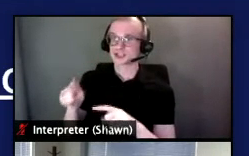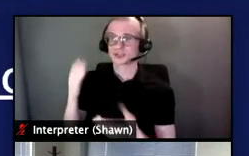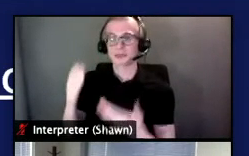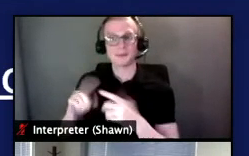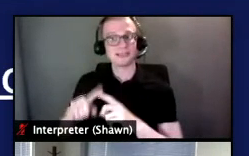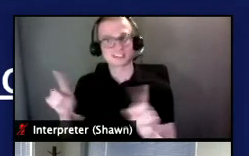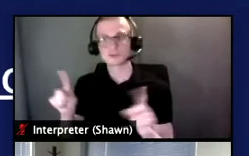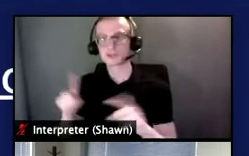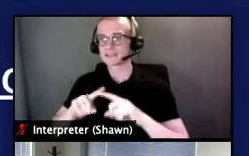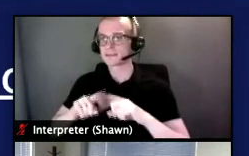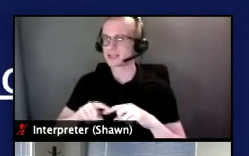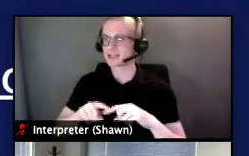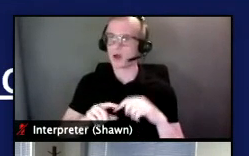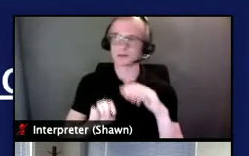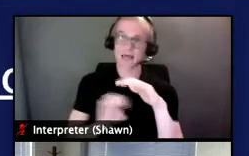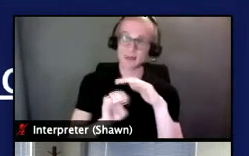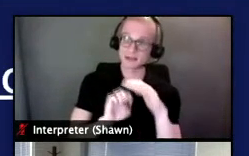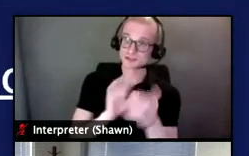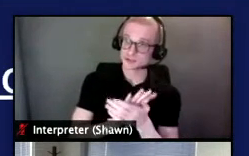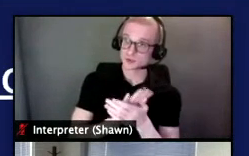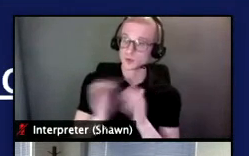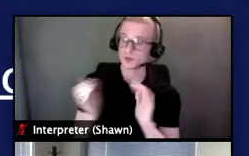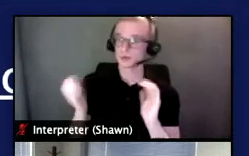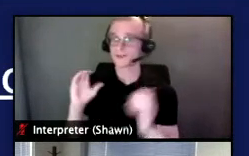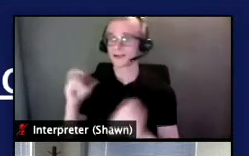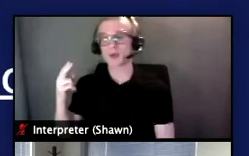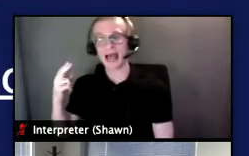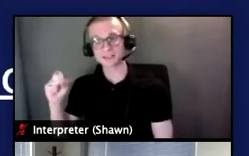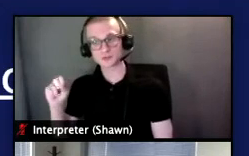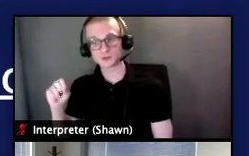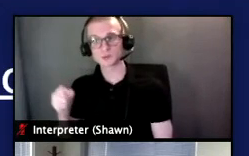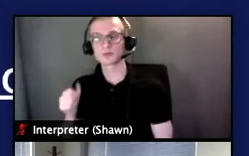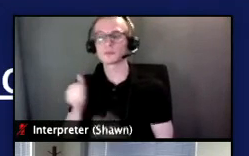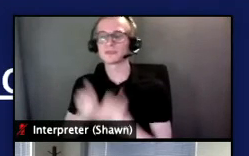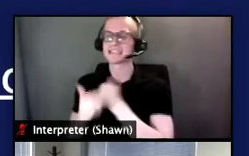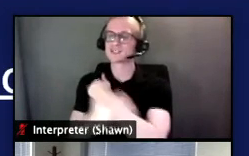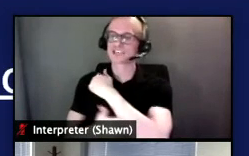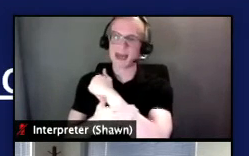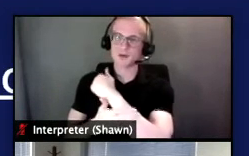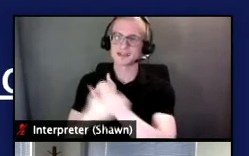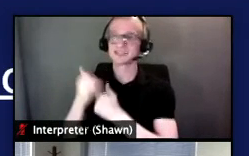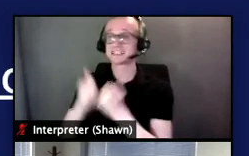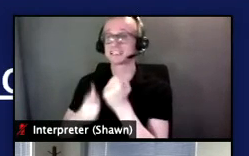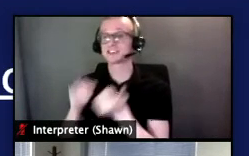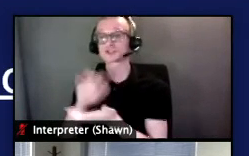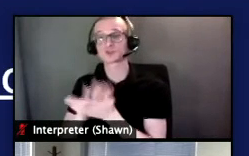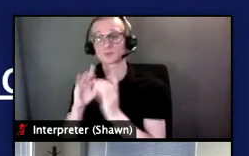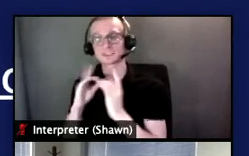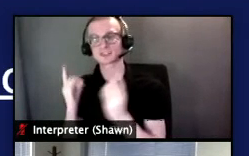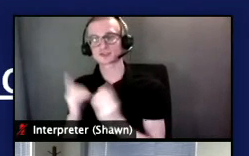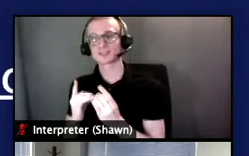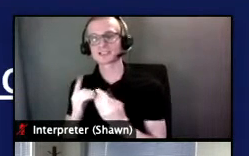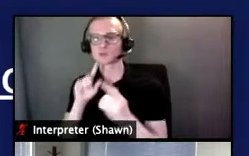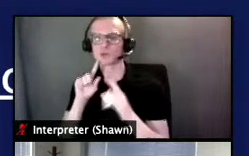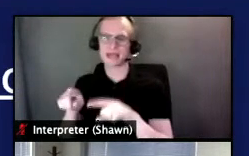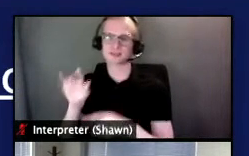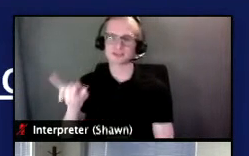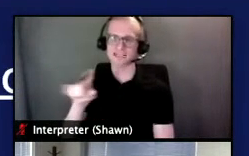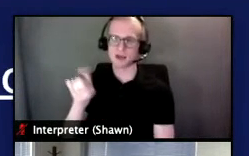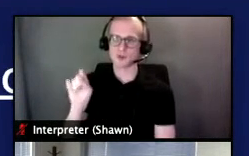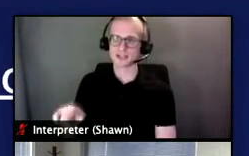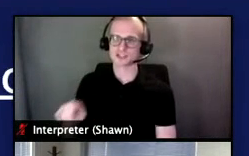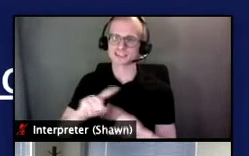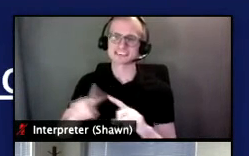school versus a high school. And each county and each school district looks at that question differently. So the three factors